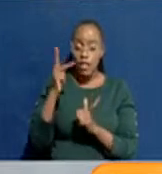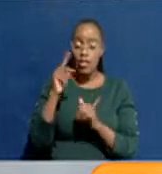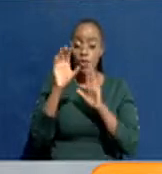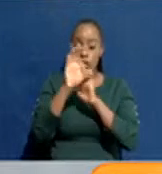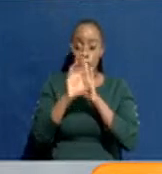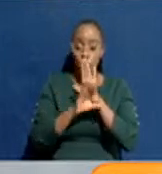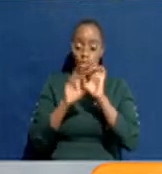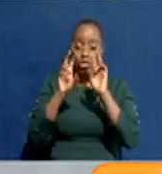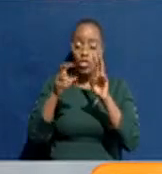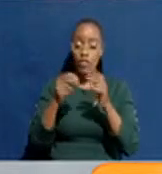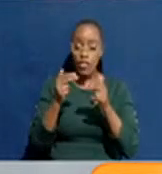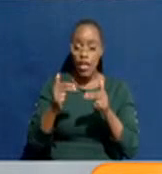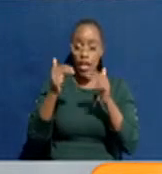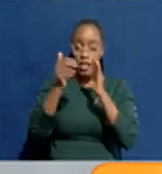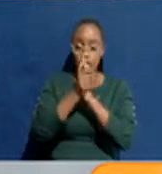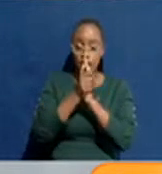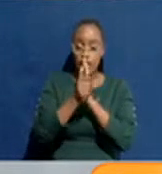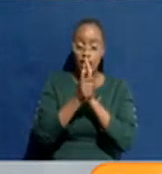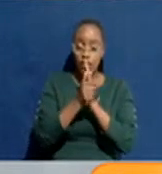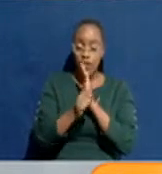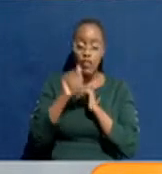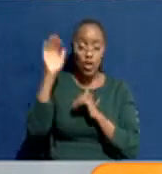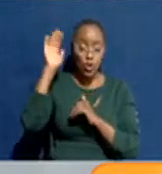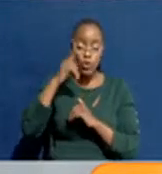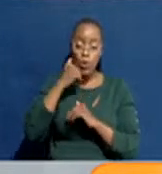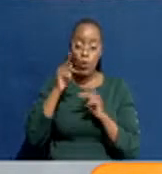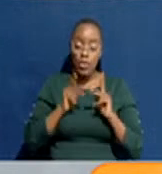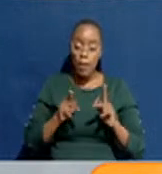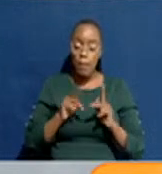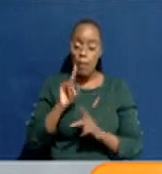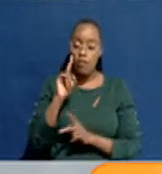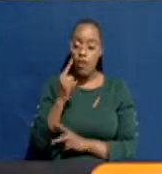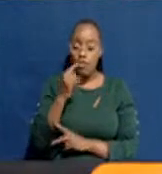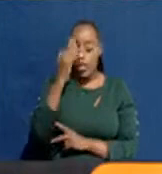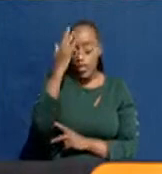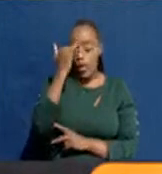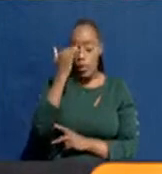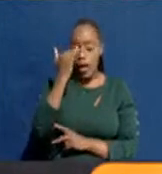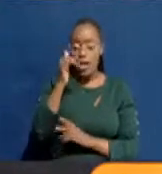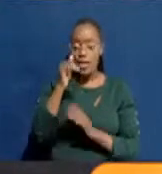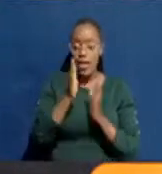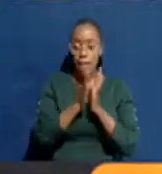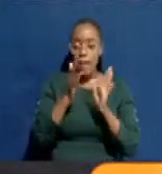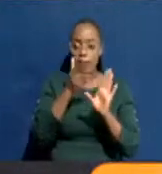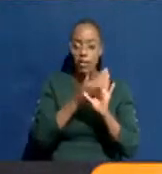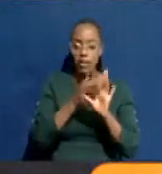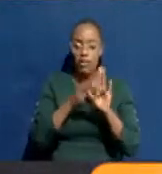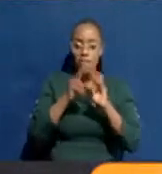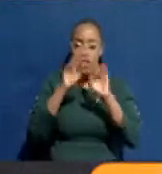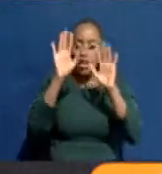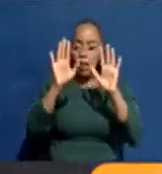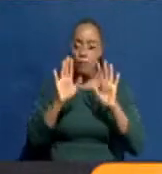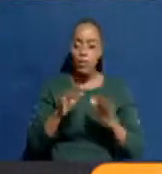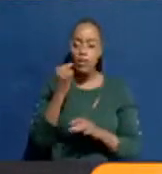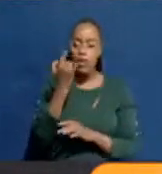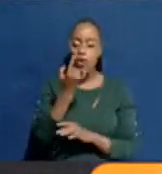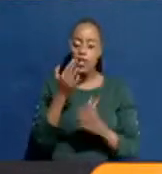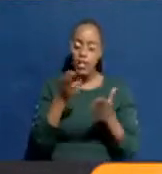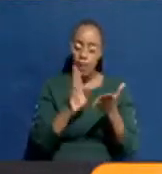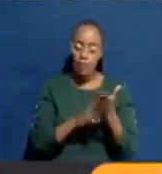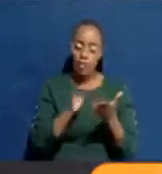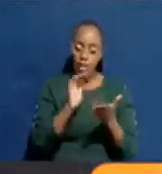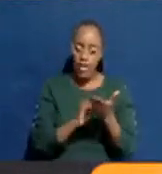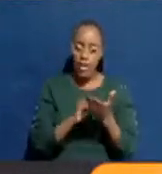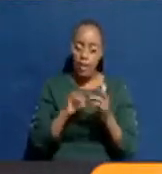constitution, the highest expert we must listen to is the people. Mm-hmm. That is why public participation is very pivotal. And I am just repeating